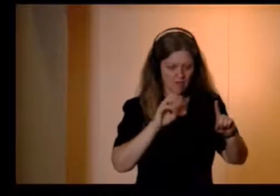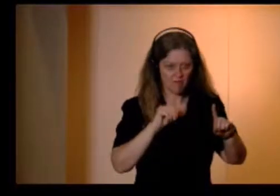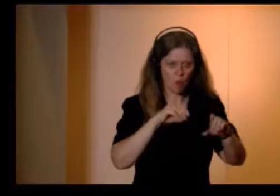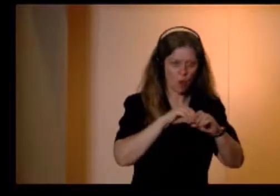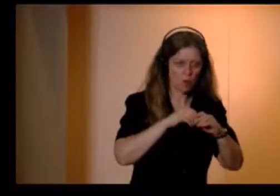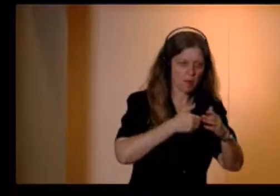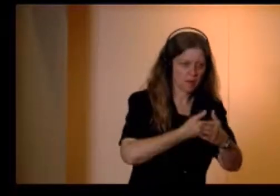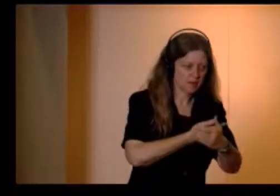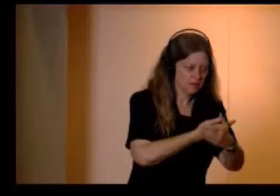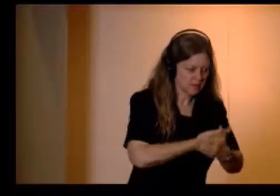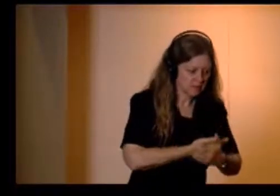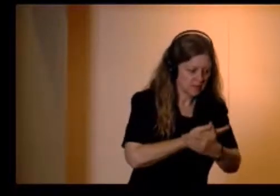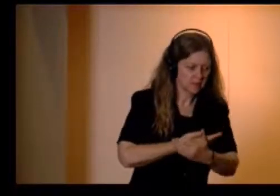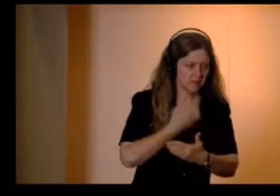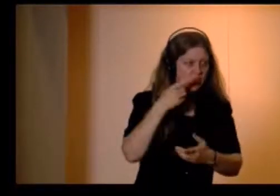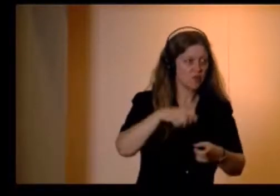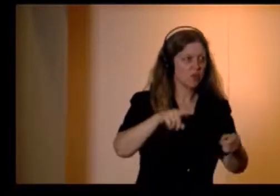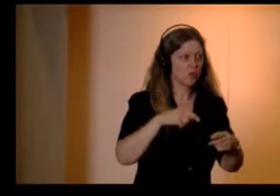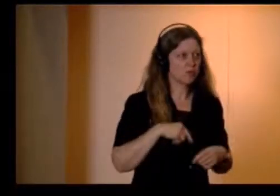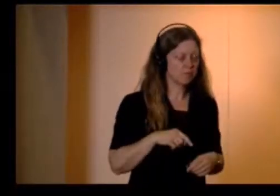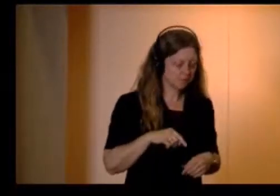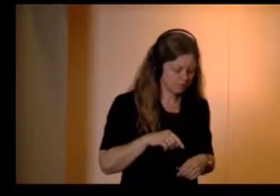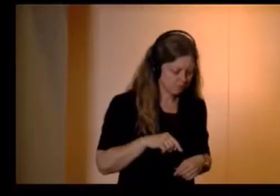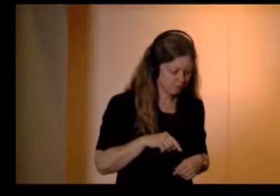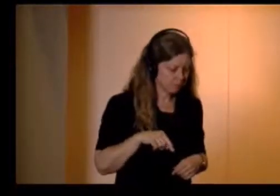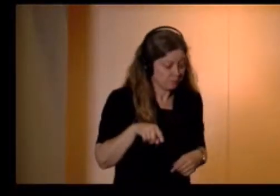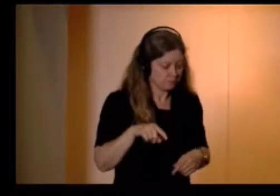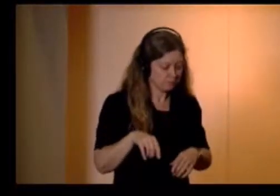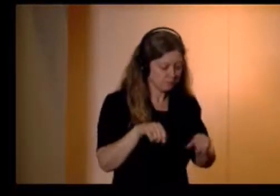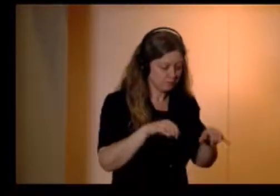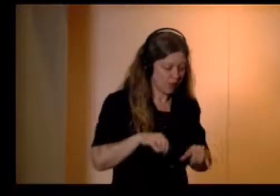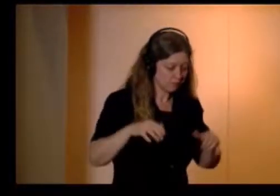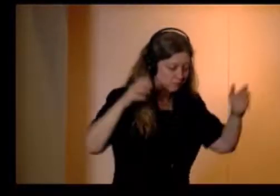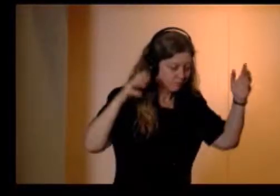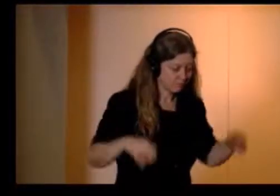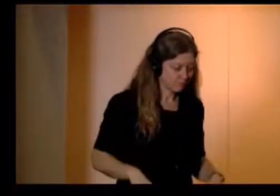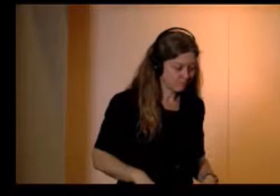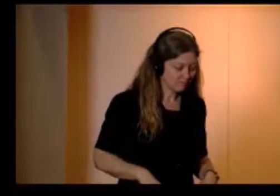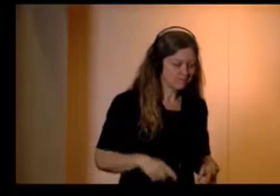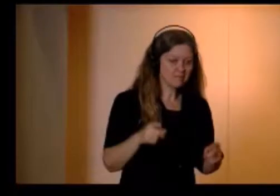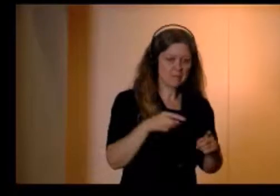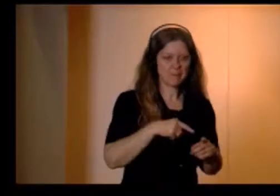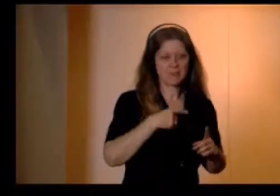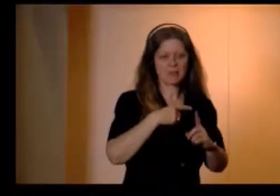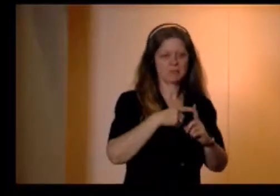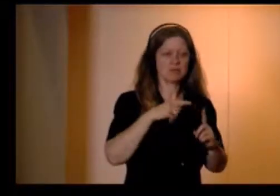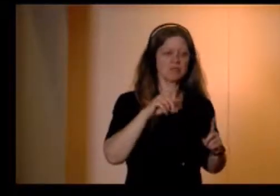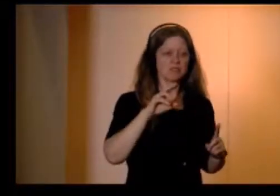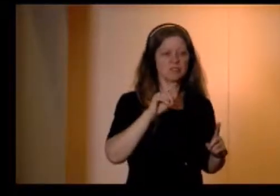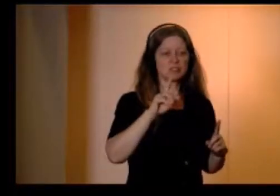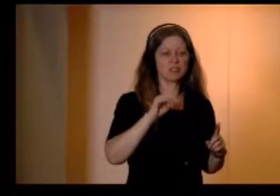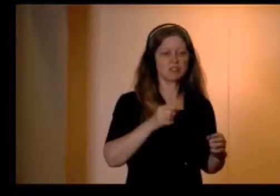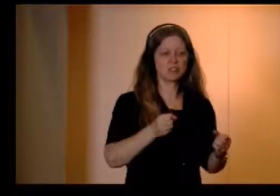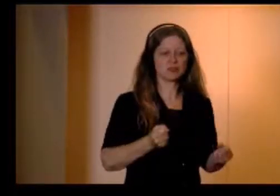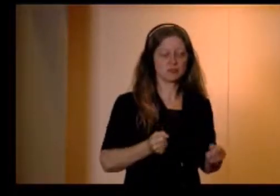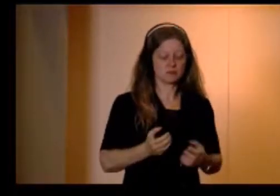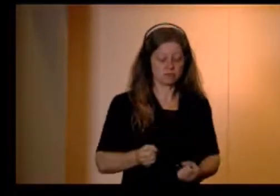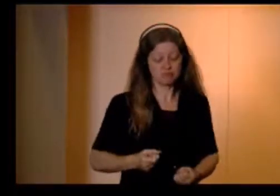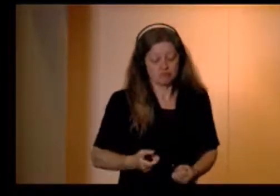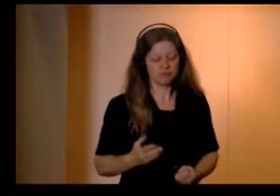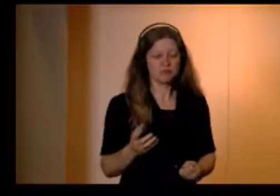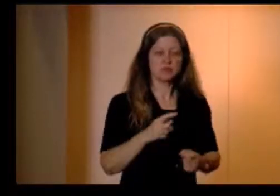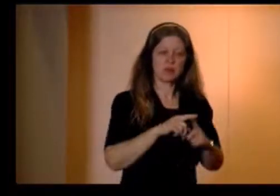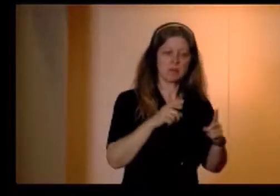insects. To many of you, they might look like dusty drawers from a cabinet, which is also partly true. But then if I put on my hat as a